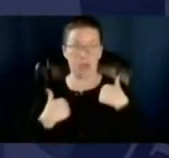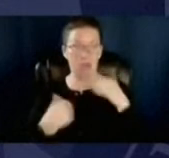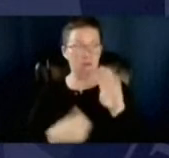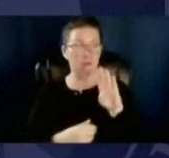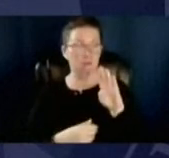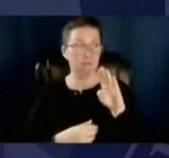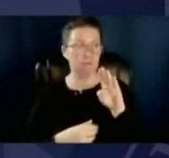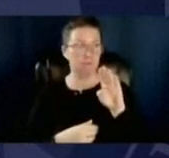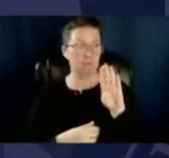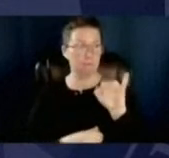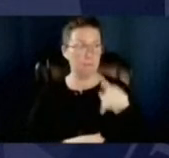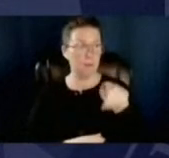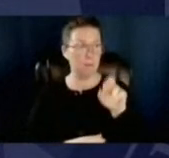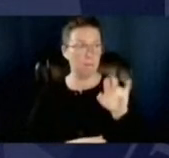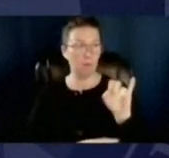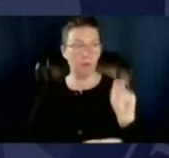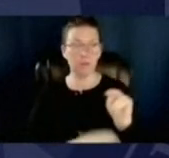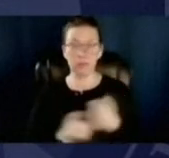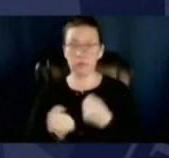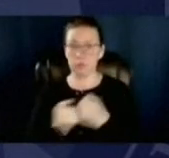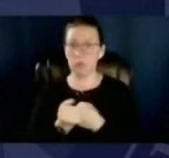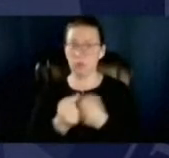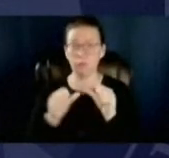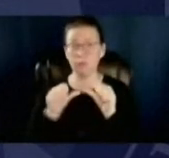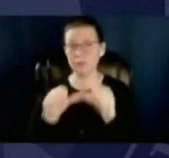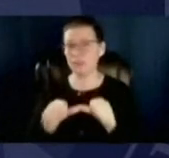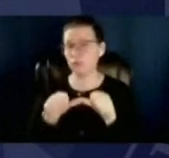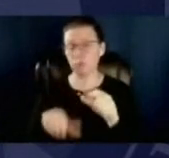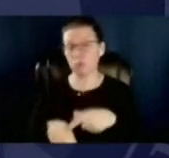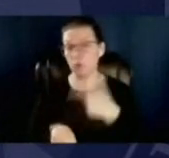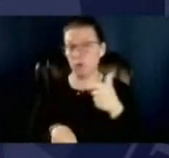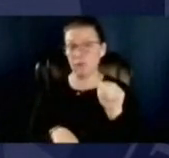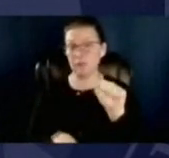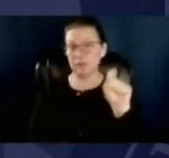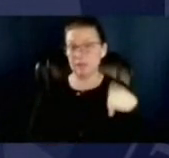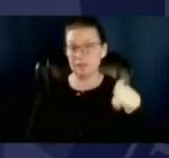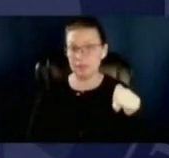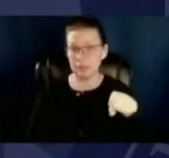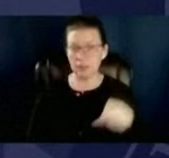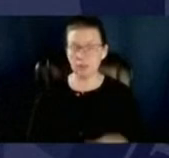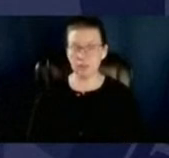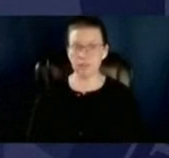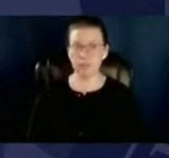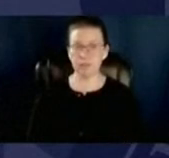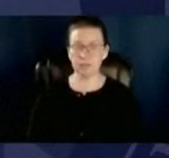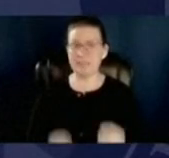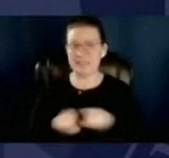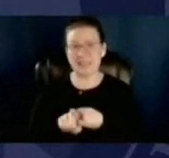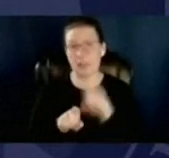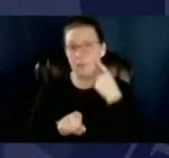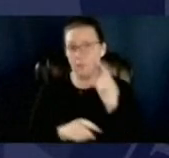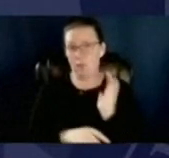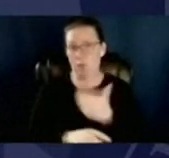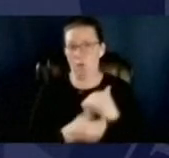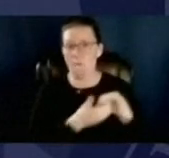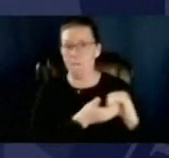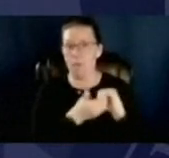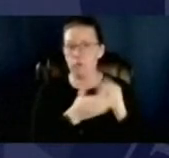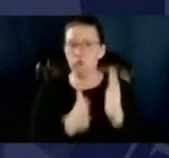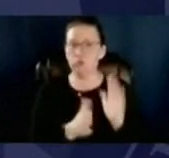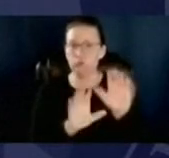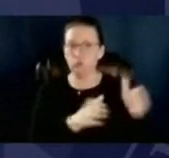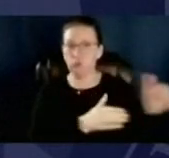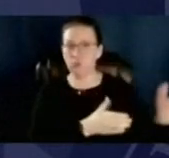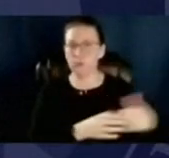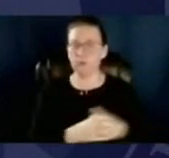strong bipartisan support for doing it, and the same is true of our partners. So